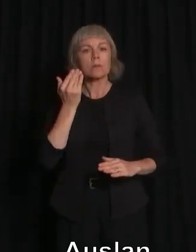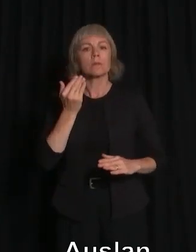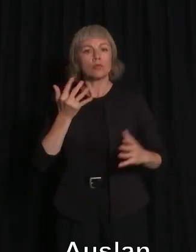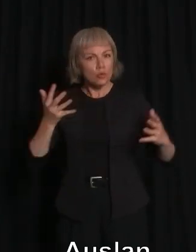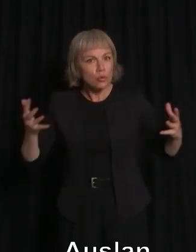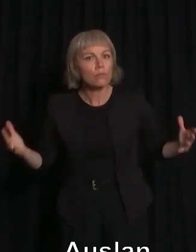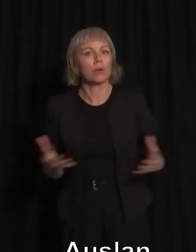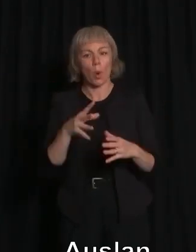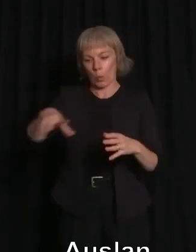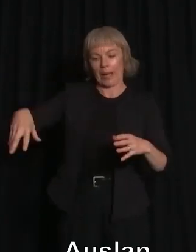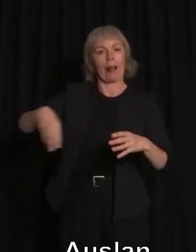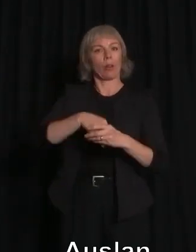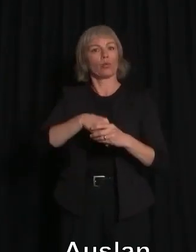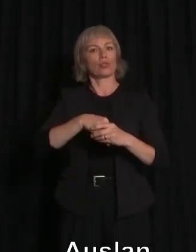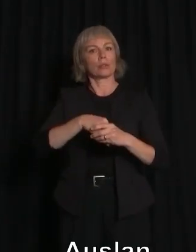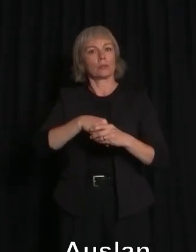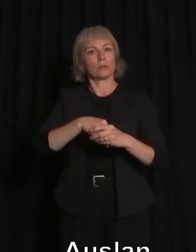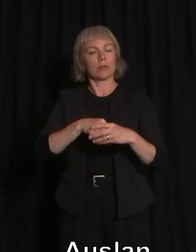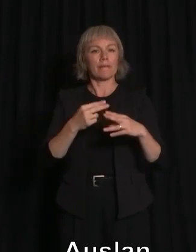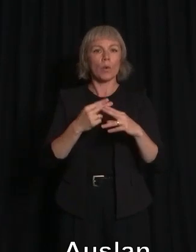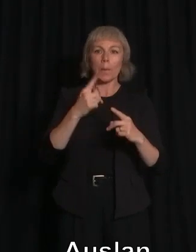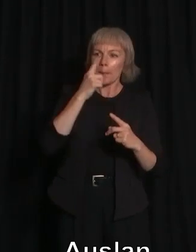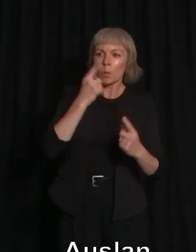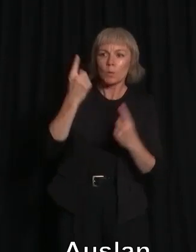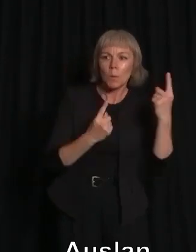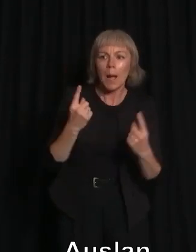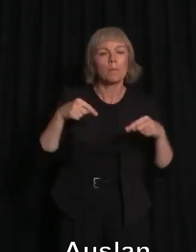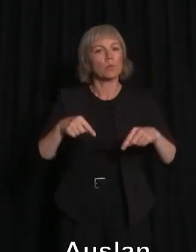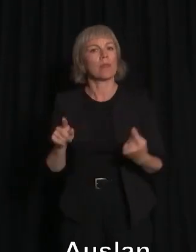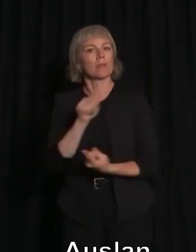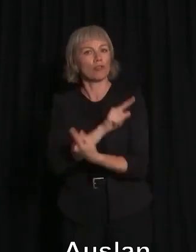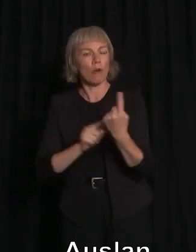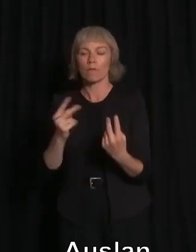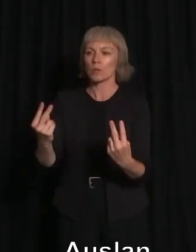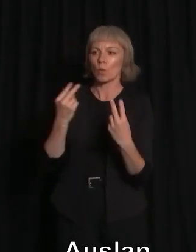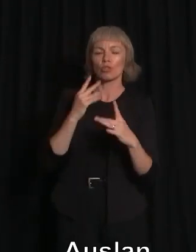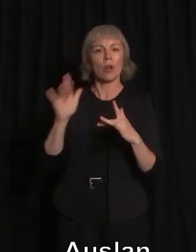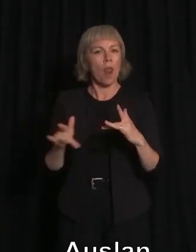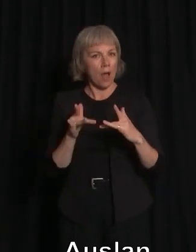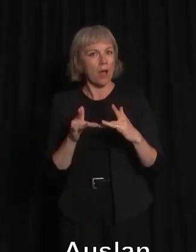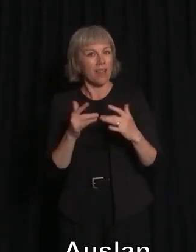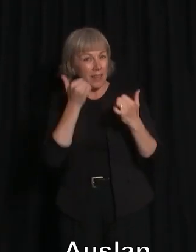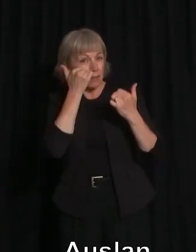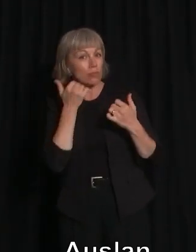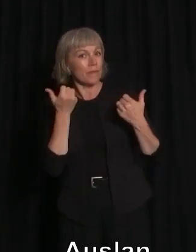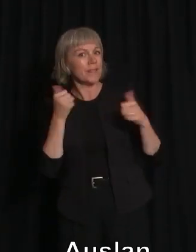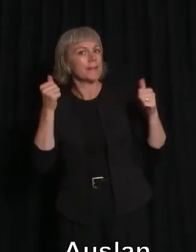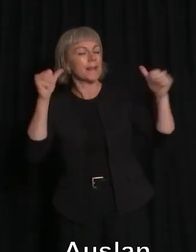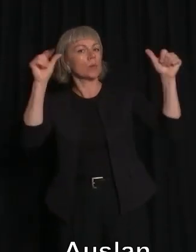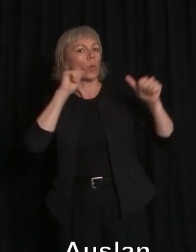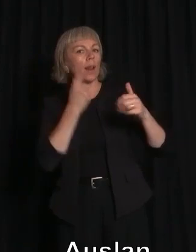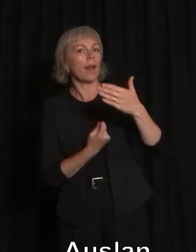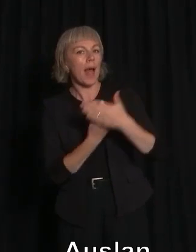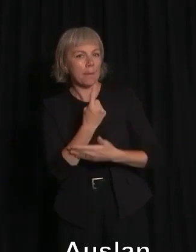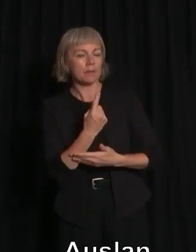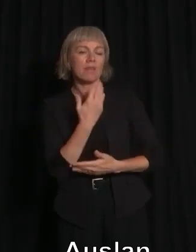in this hall is proof of their success. We recognize and we thank you.